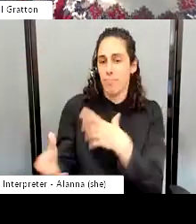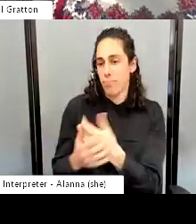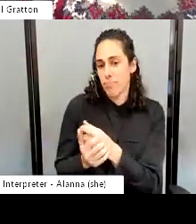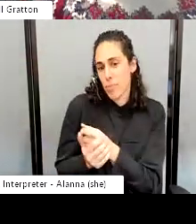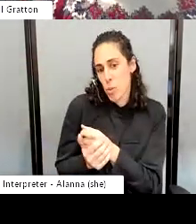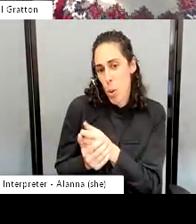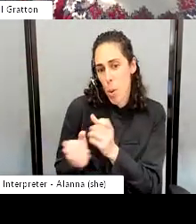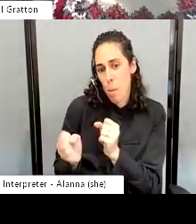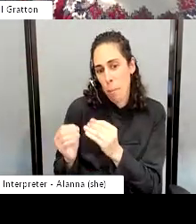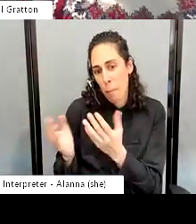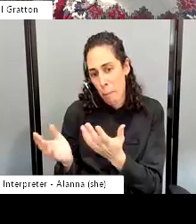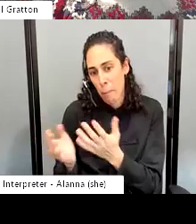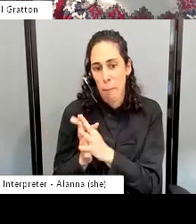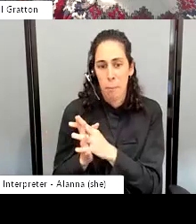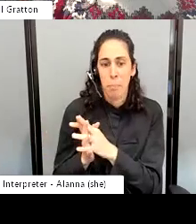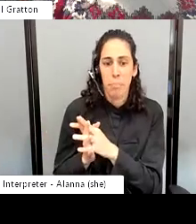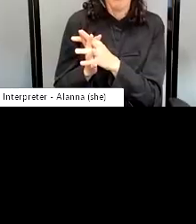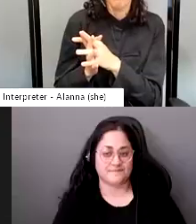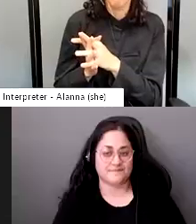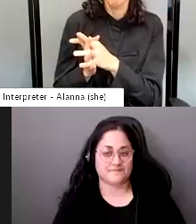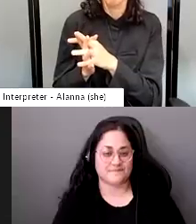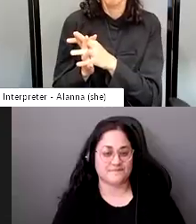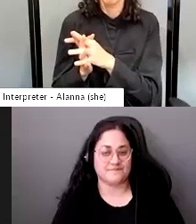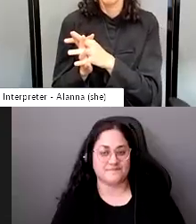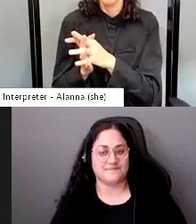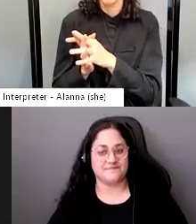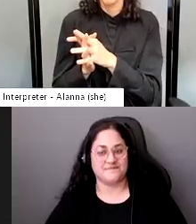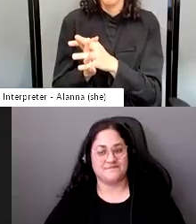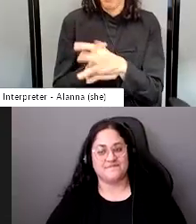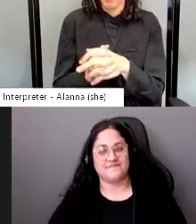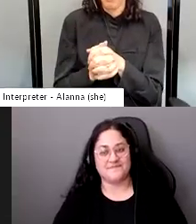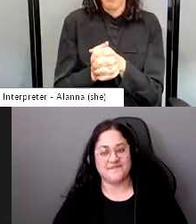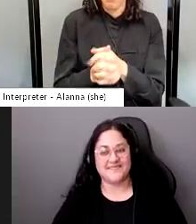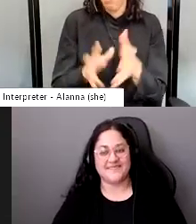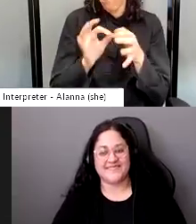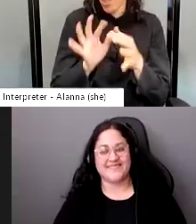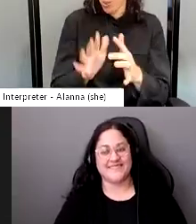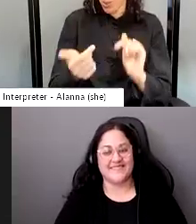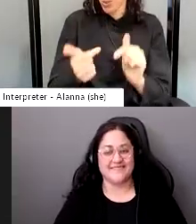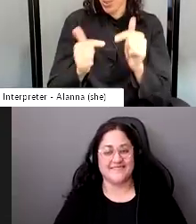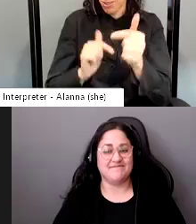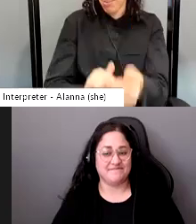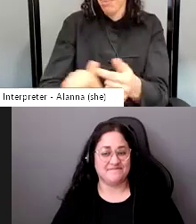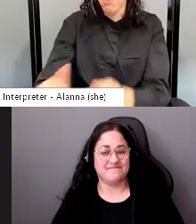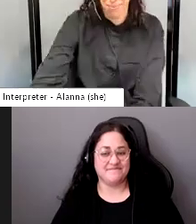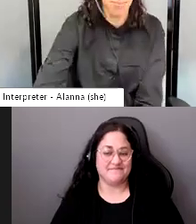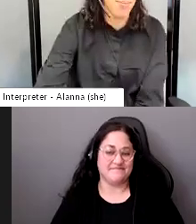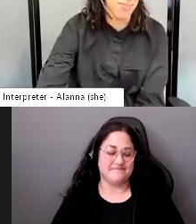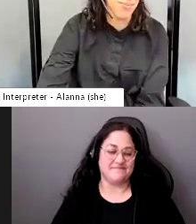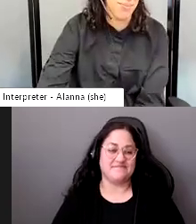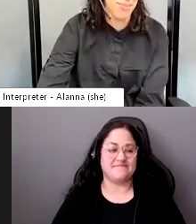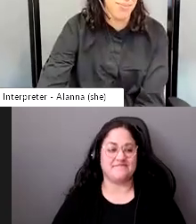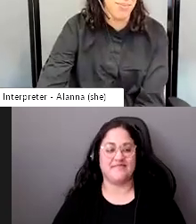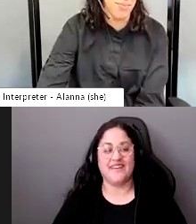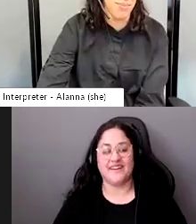of exploring how we can use artificial intelligence to benefit humanity. Now, granted, this is a whole new frontier